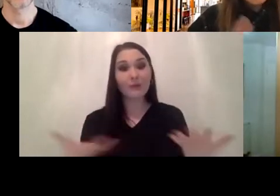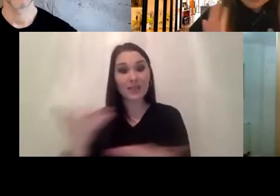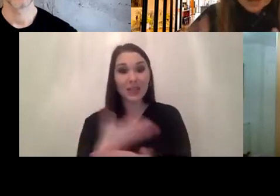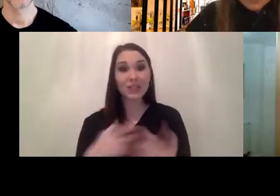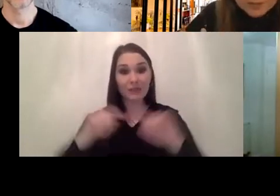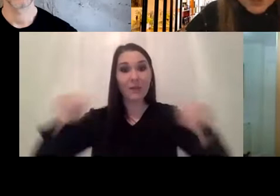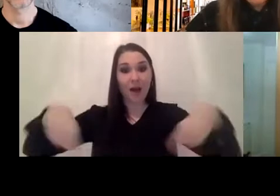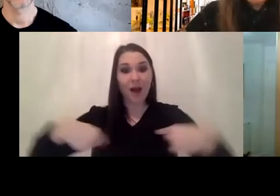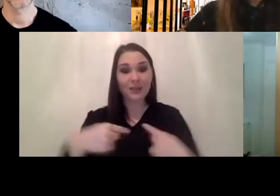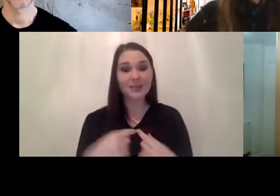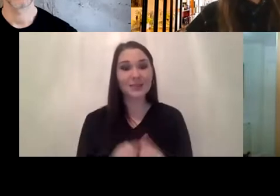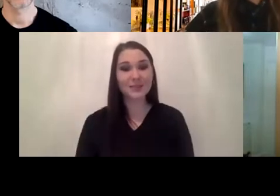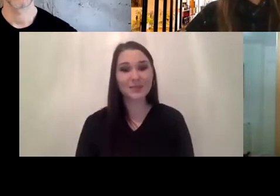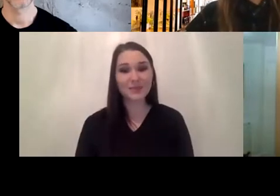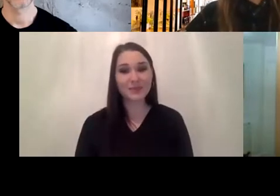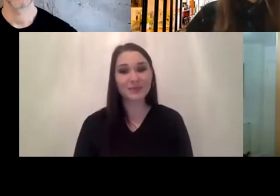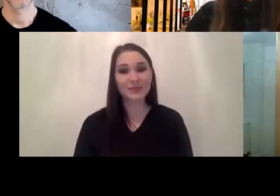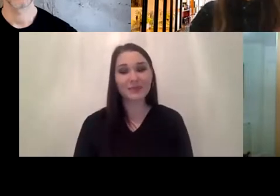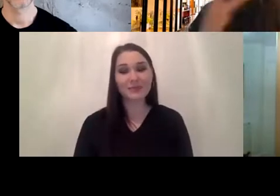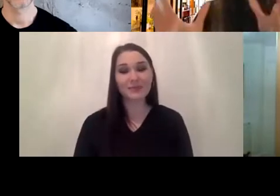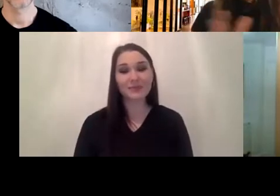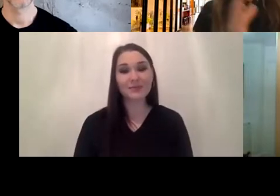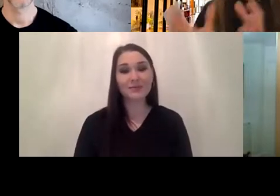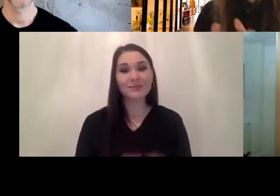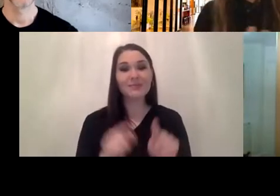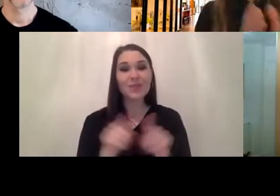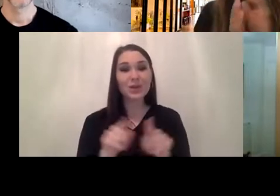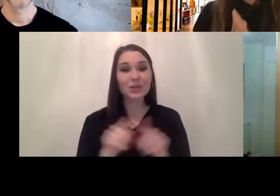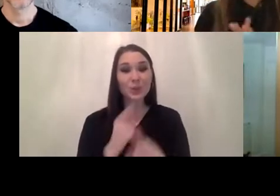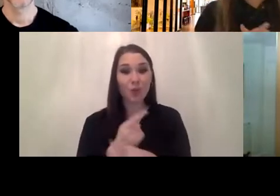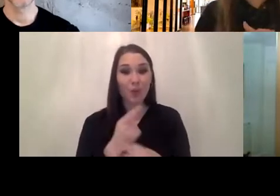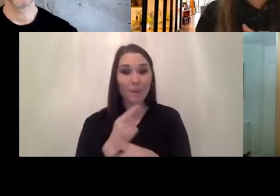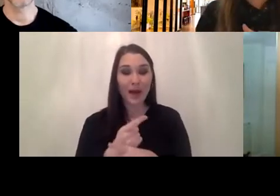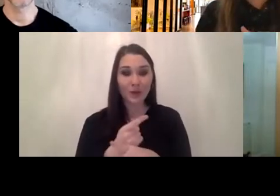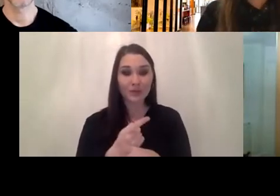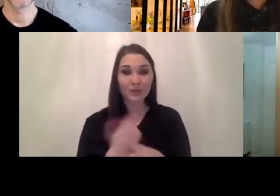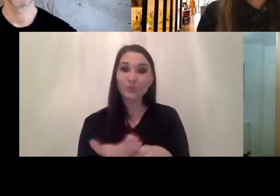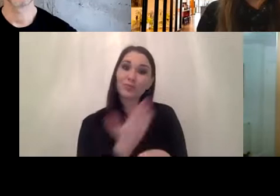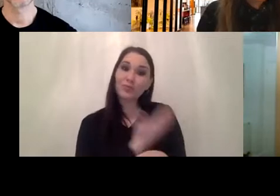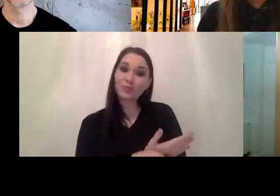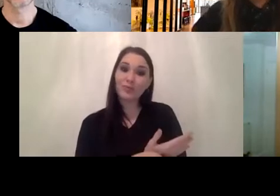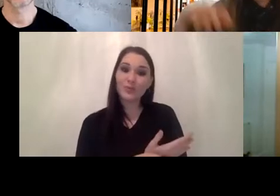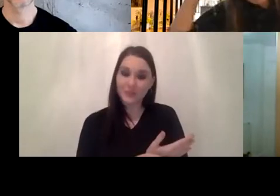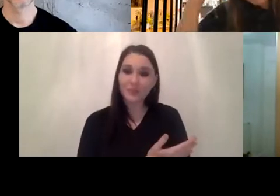So I want to also talk about, you know, when earlier in the COVID, we started hearing, here is the